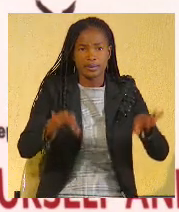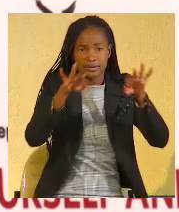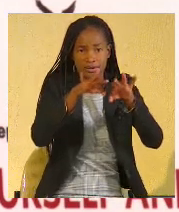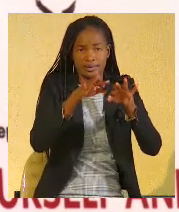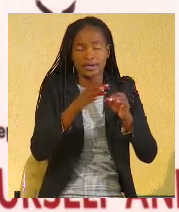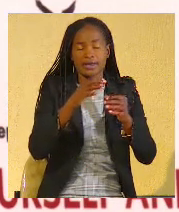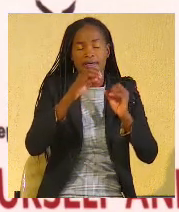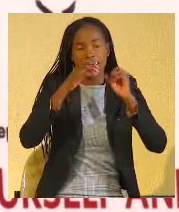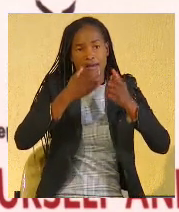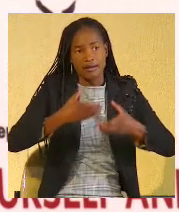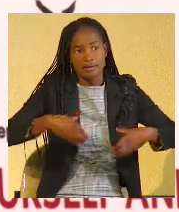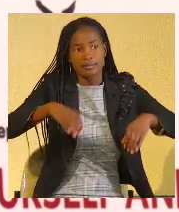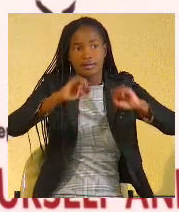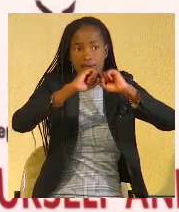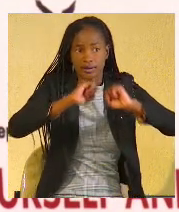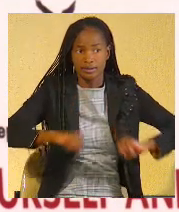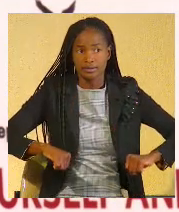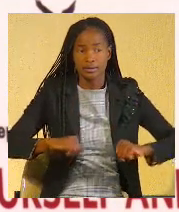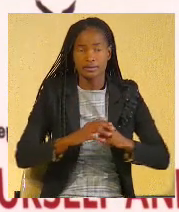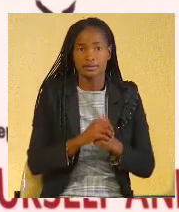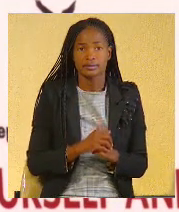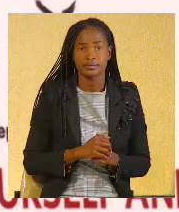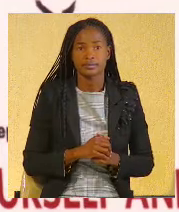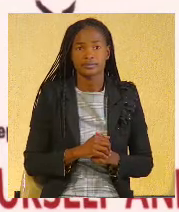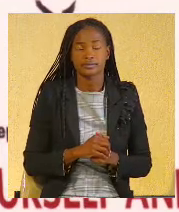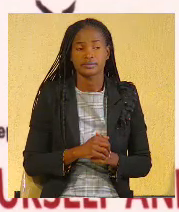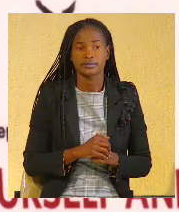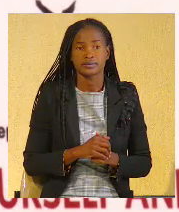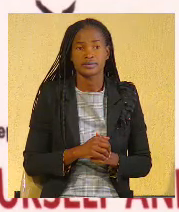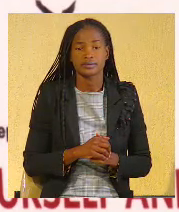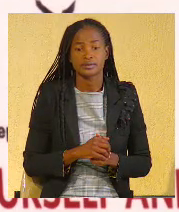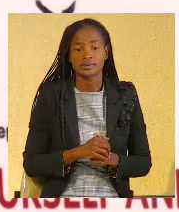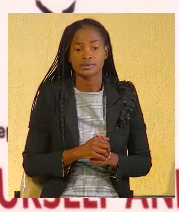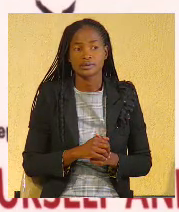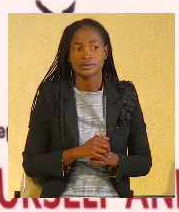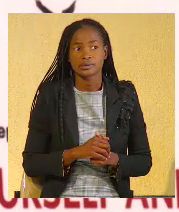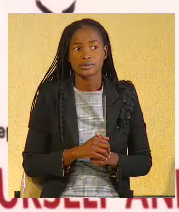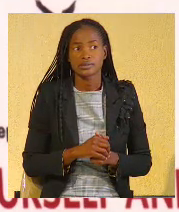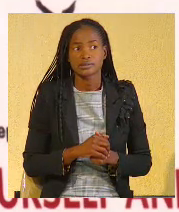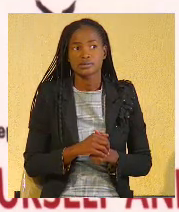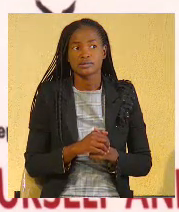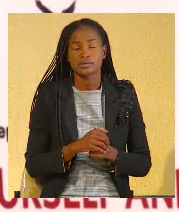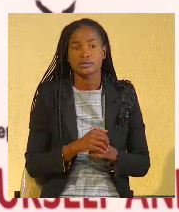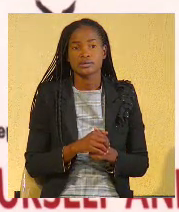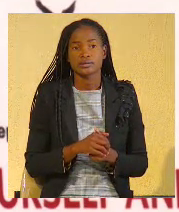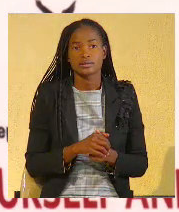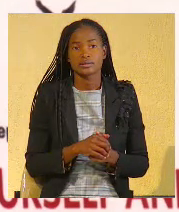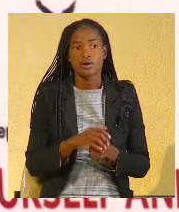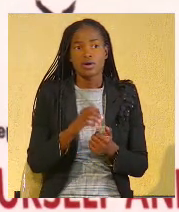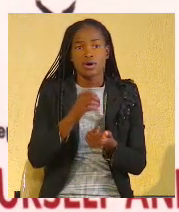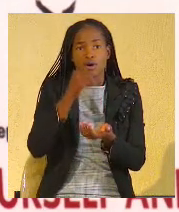Cabinet approved in principle the proposed relief and stimulus measures by